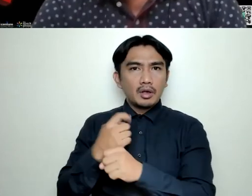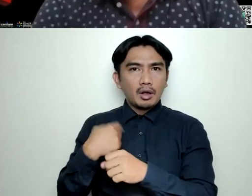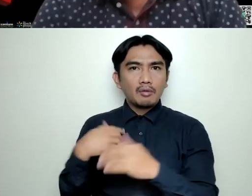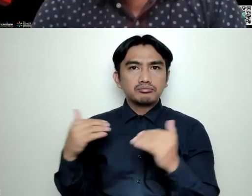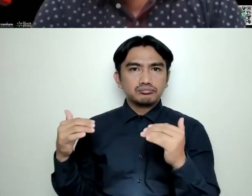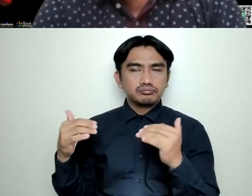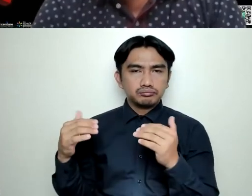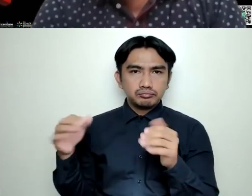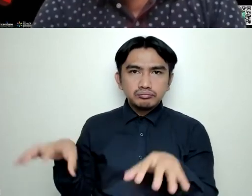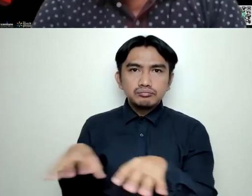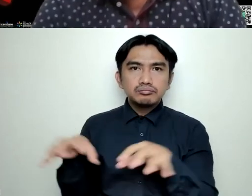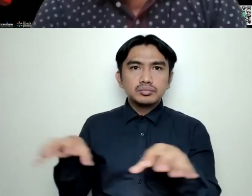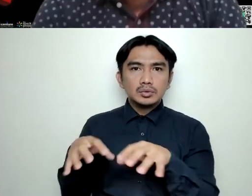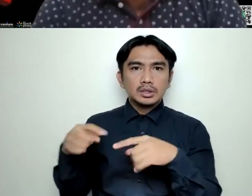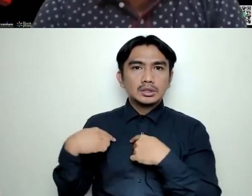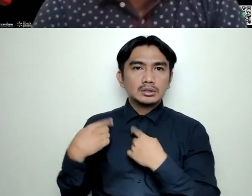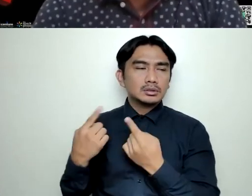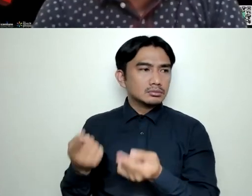since